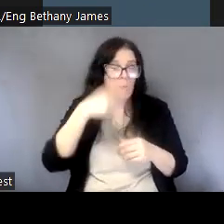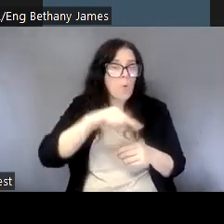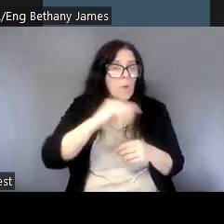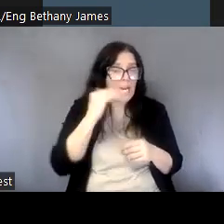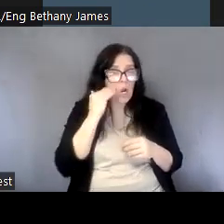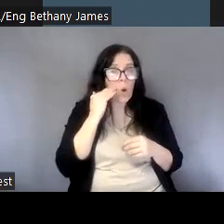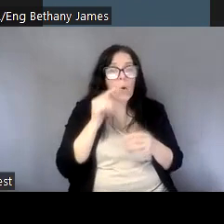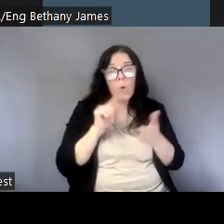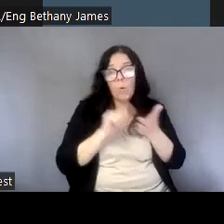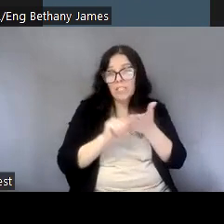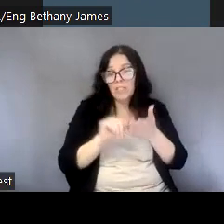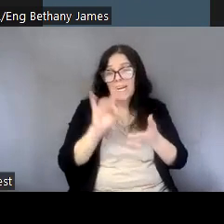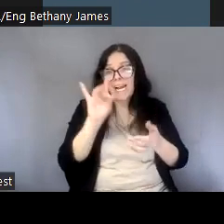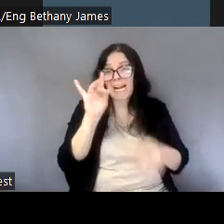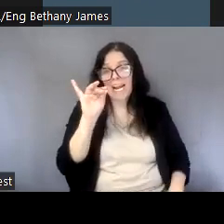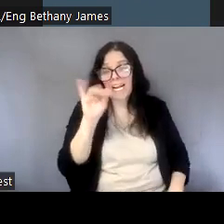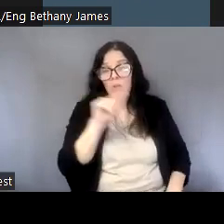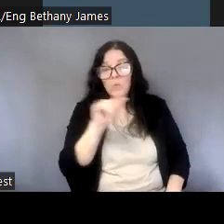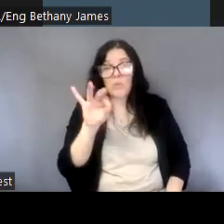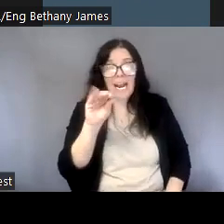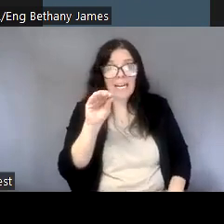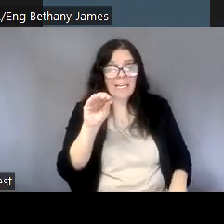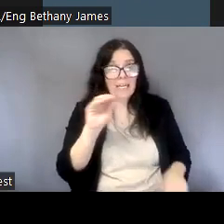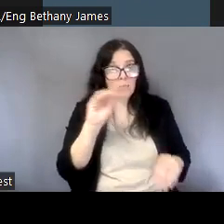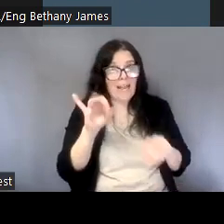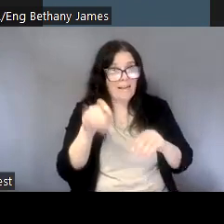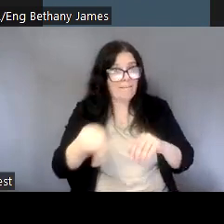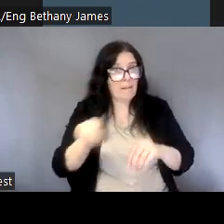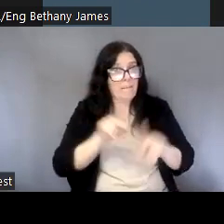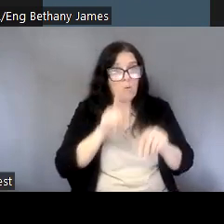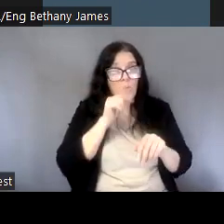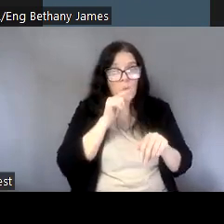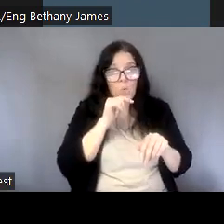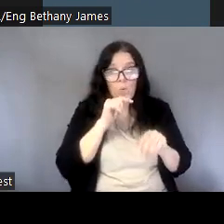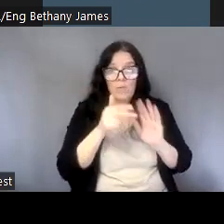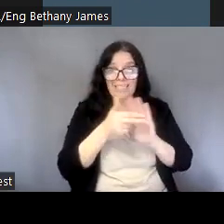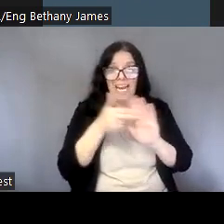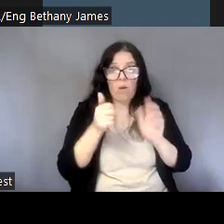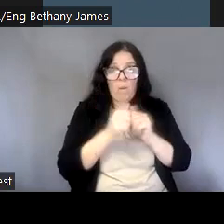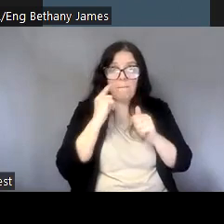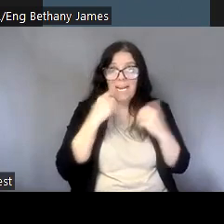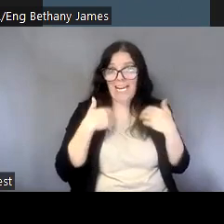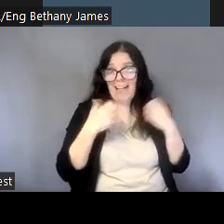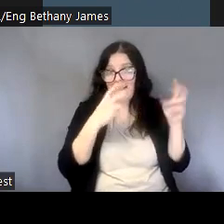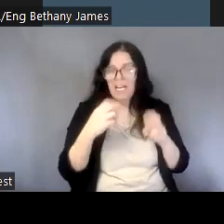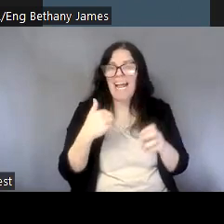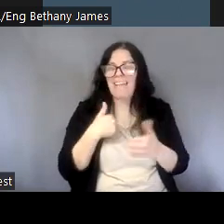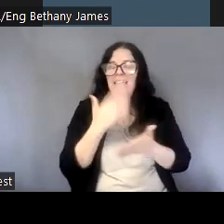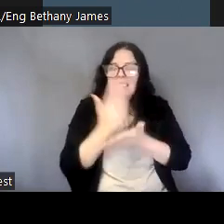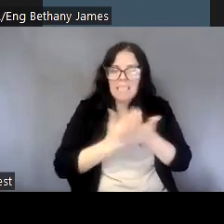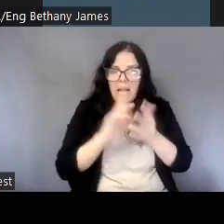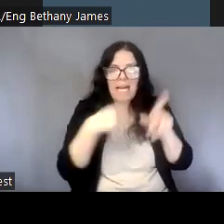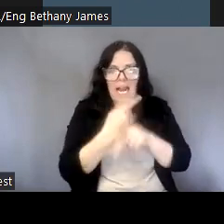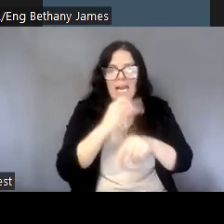to 90% of all persons diagnosed with a mental health issue has some form of trauma that